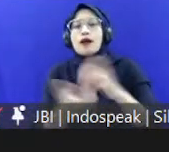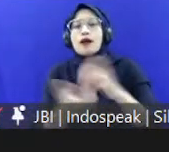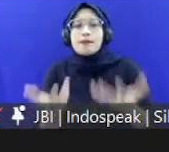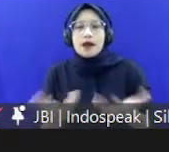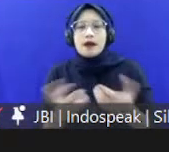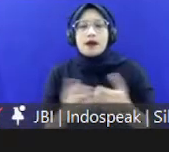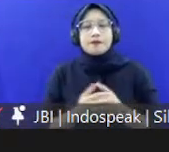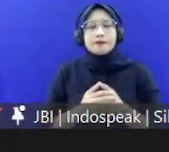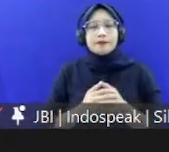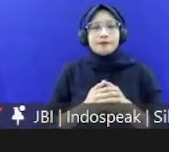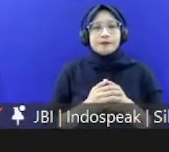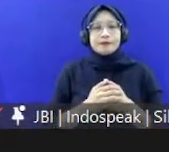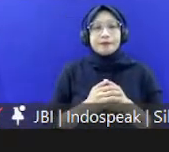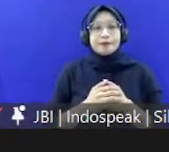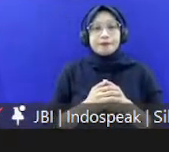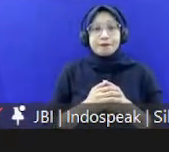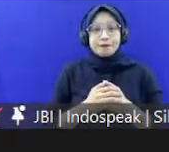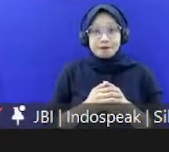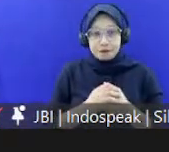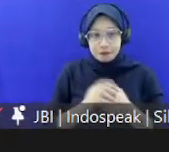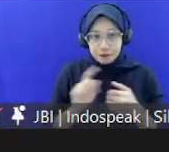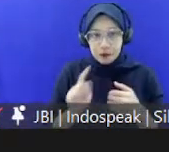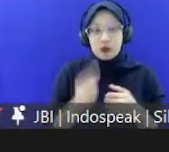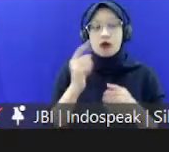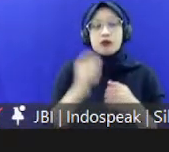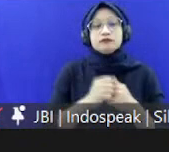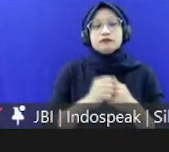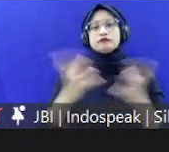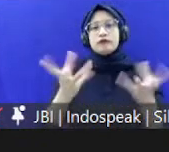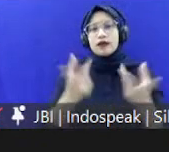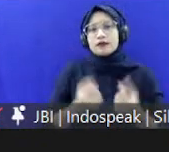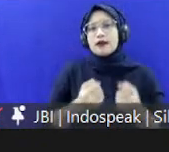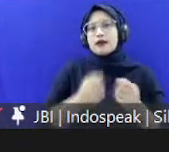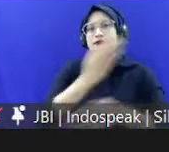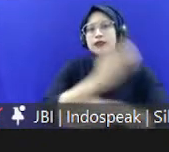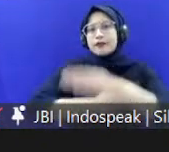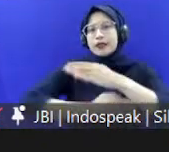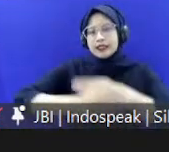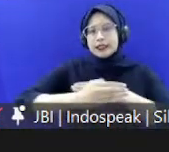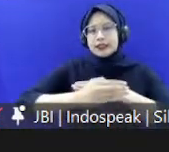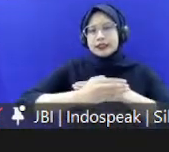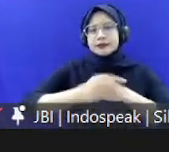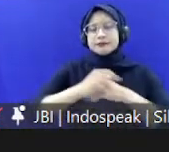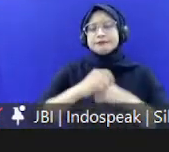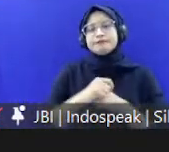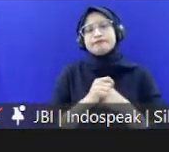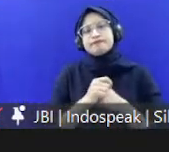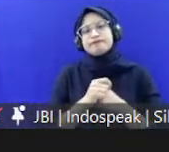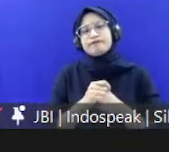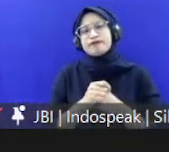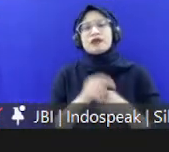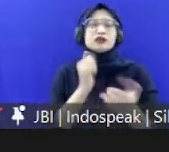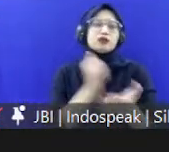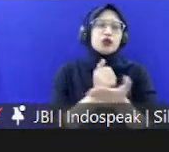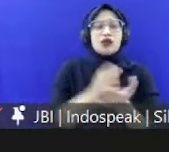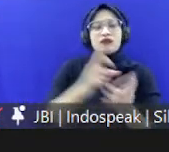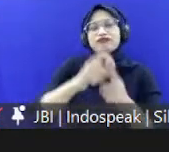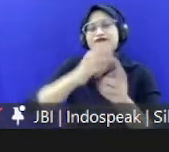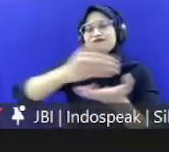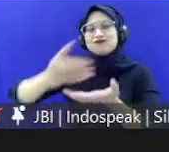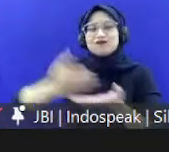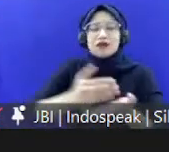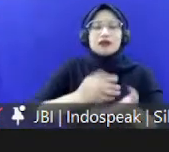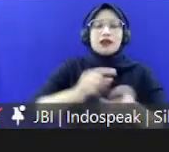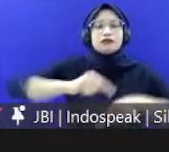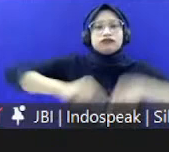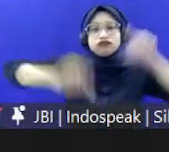To start with the prevalence of disability, we observe that there is a lot of variation, given that defining disability